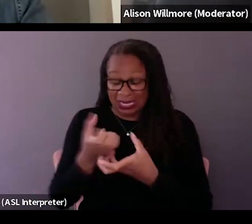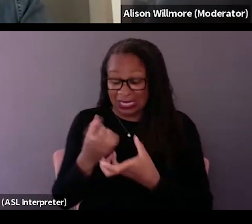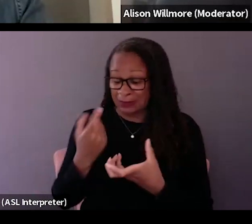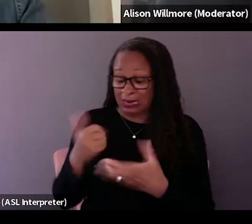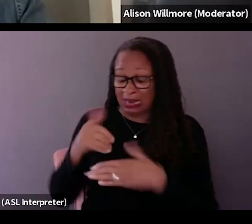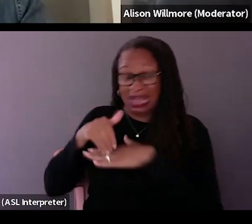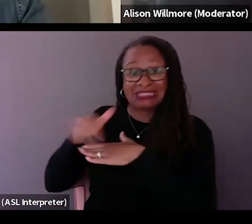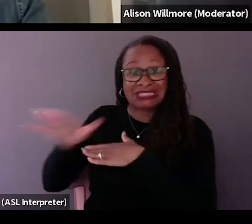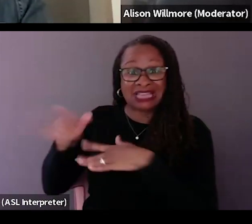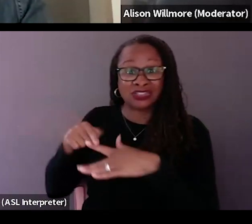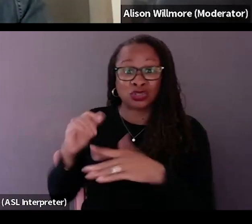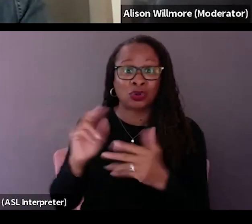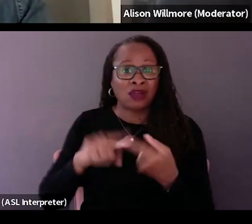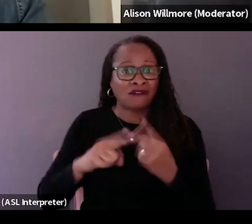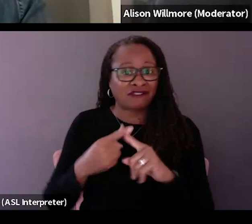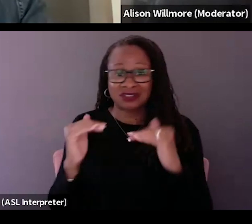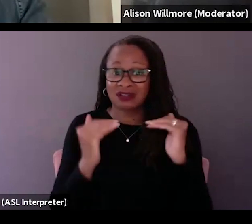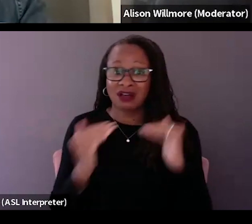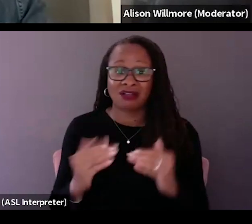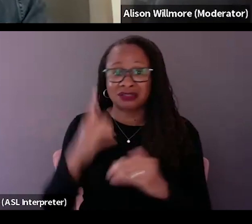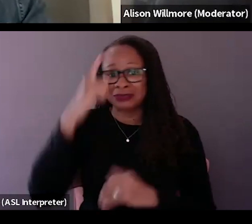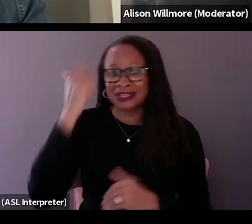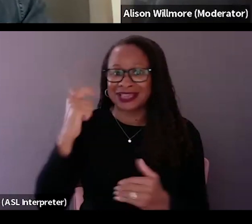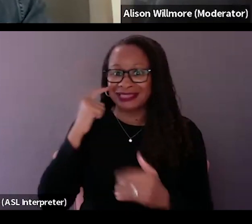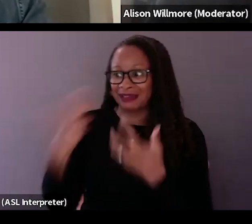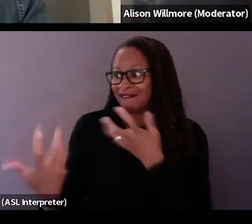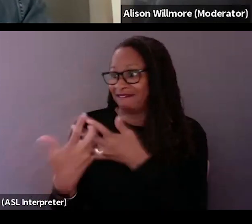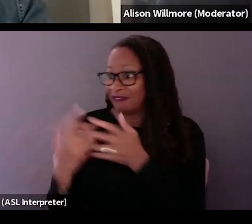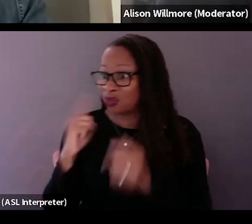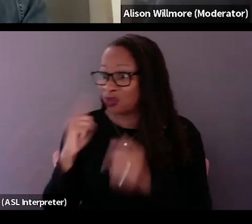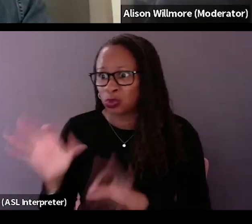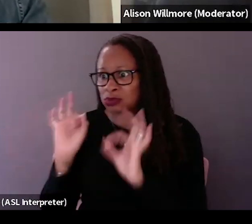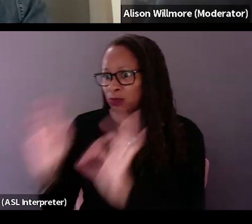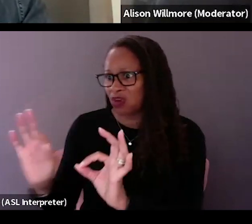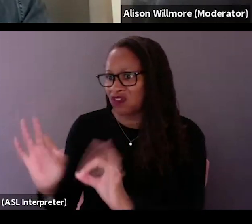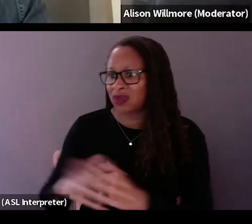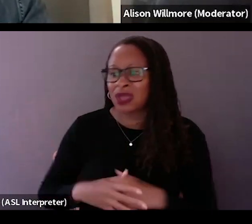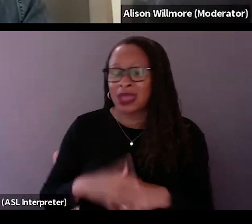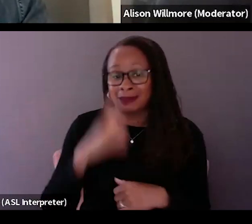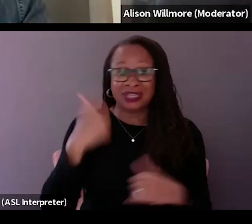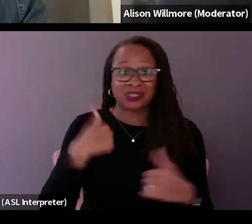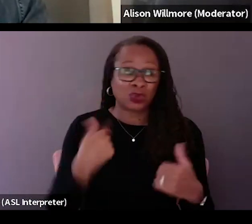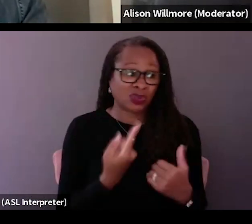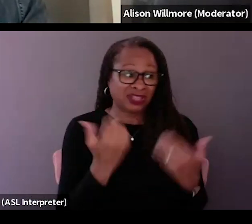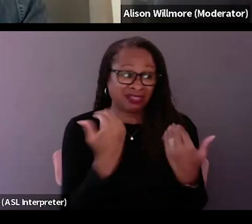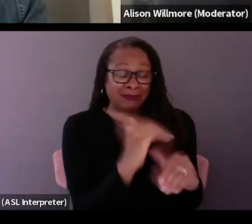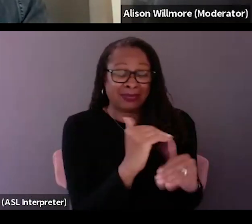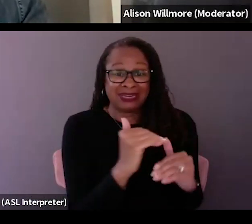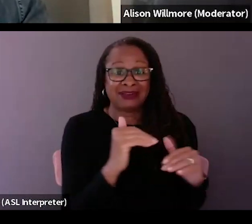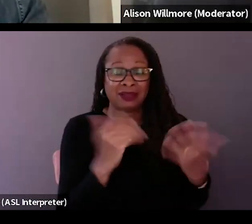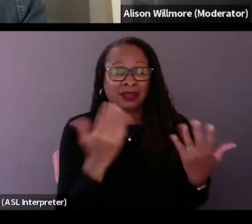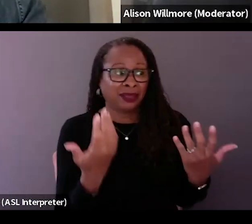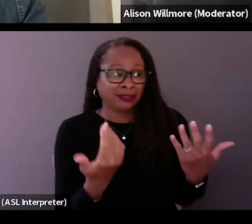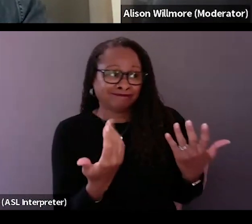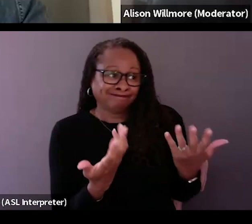great fit for you because we can only, our bandwidth is one or two films at a